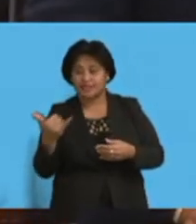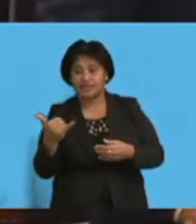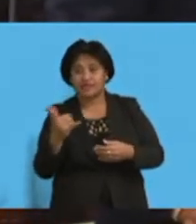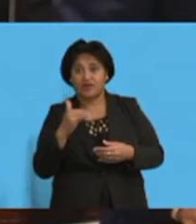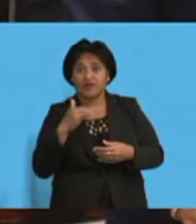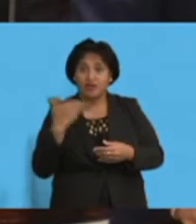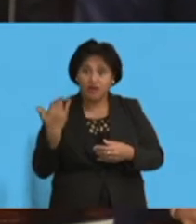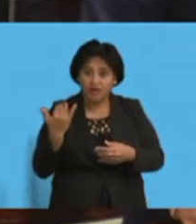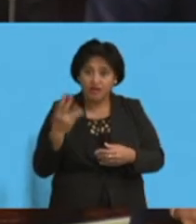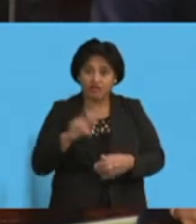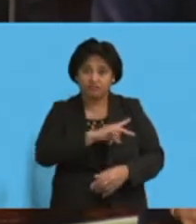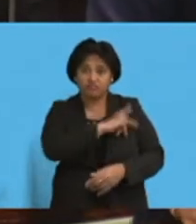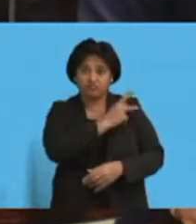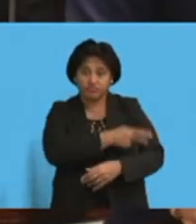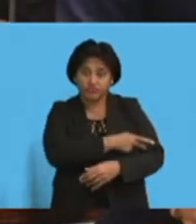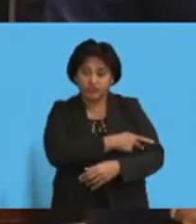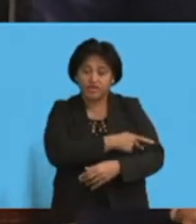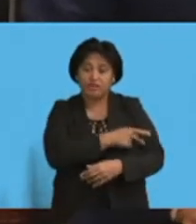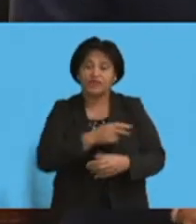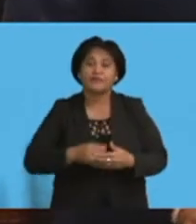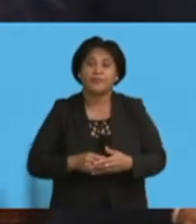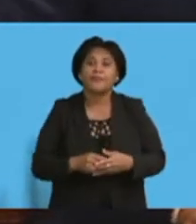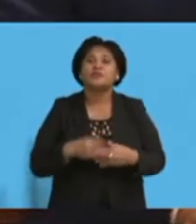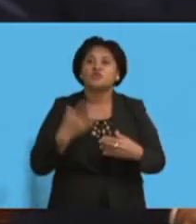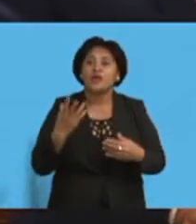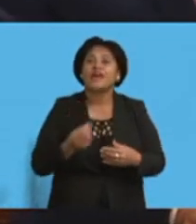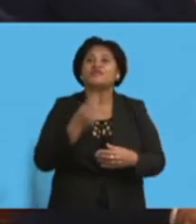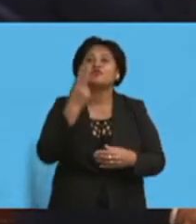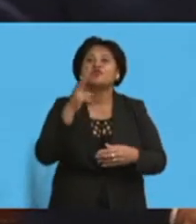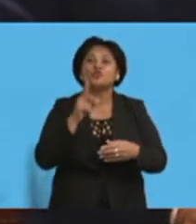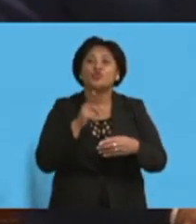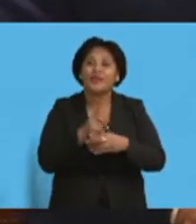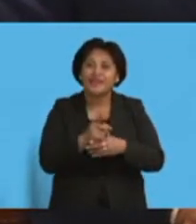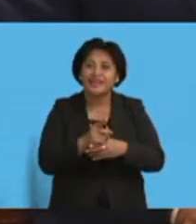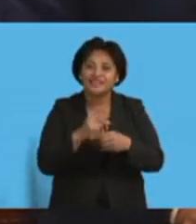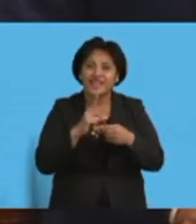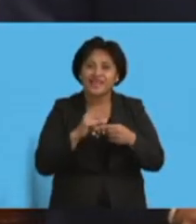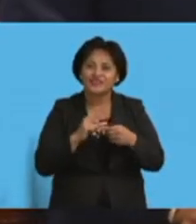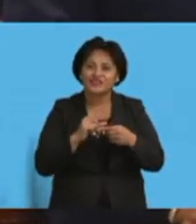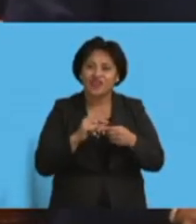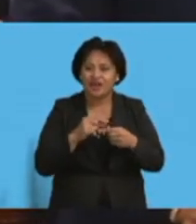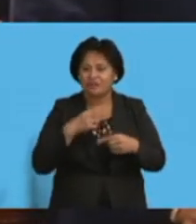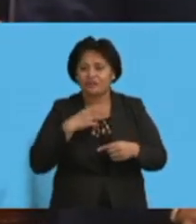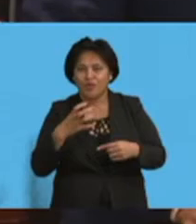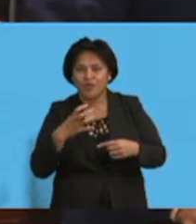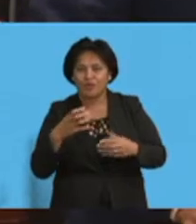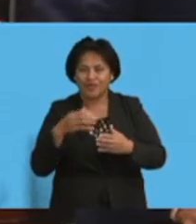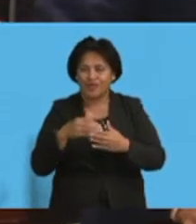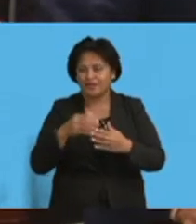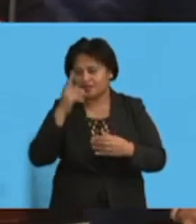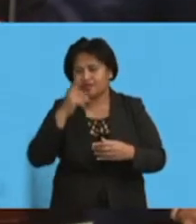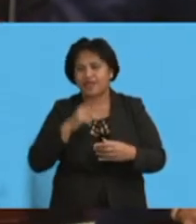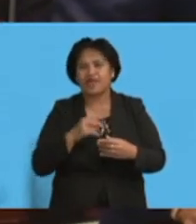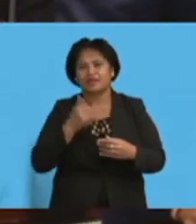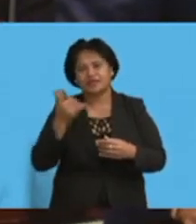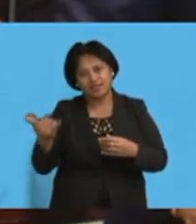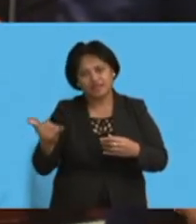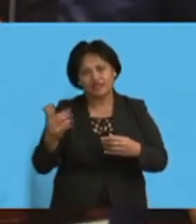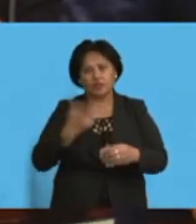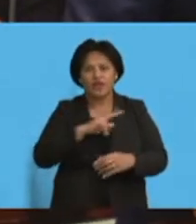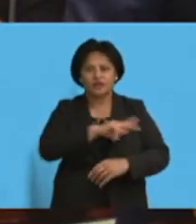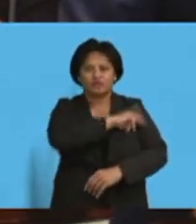to 98 working days, adding another 2 weeks for mothers to take off from work in the preparation of the birth and in the care of their